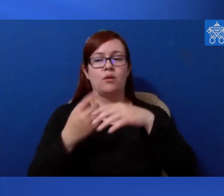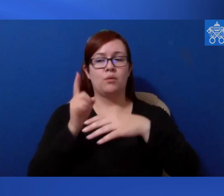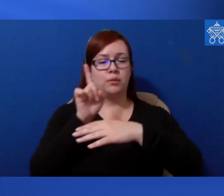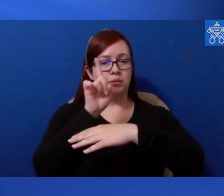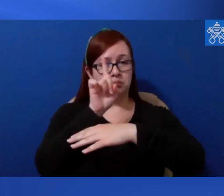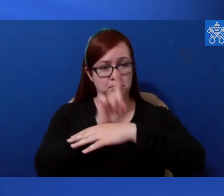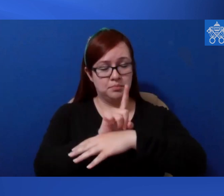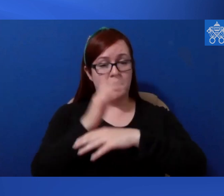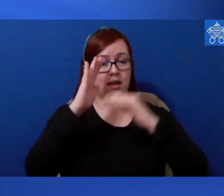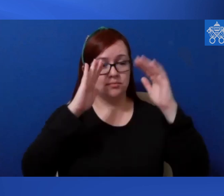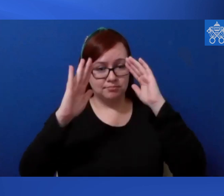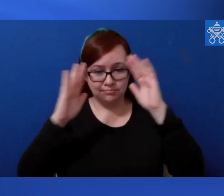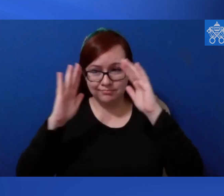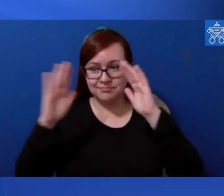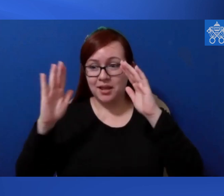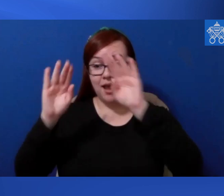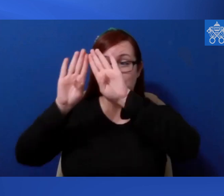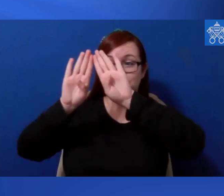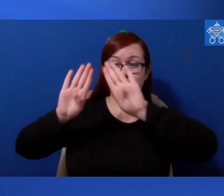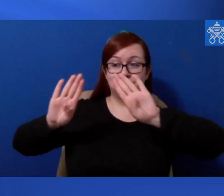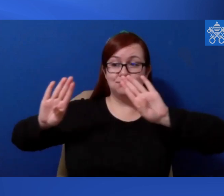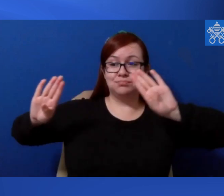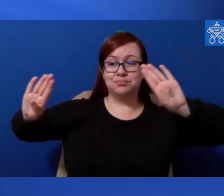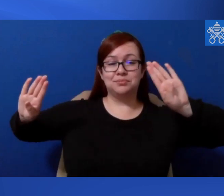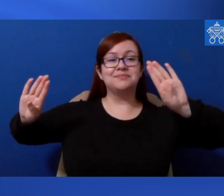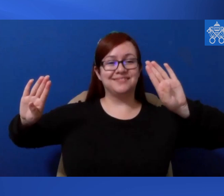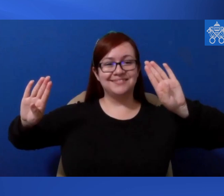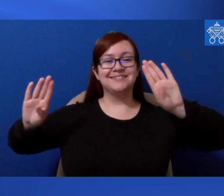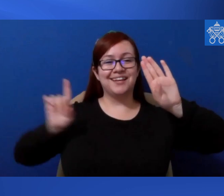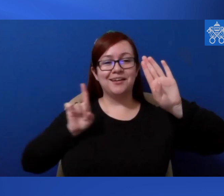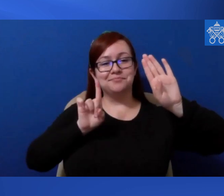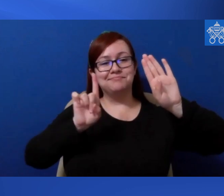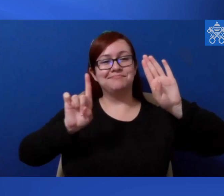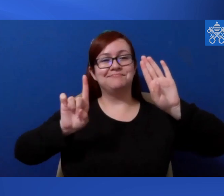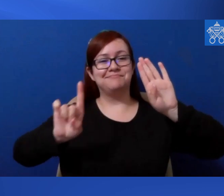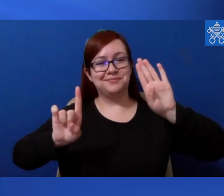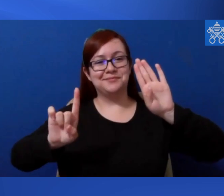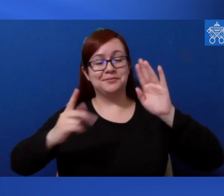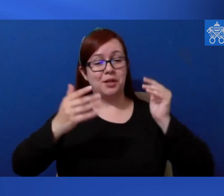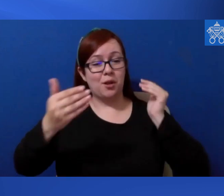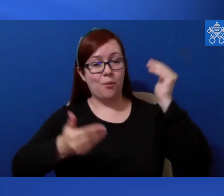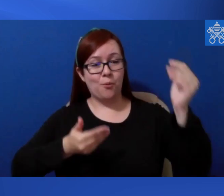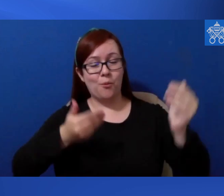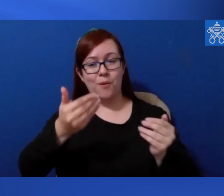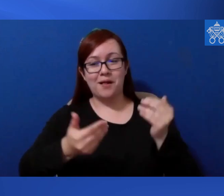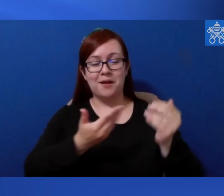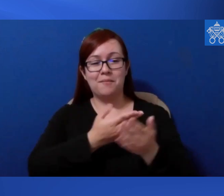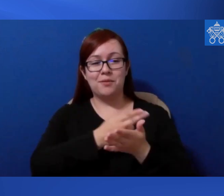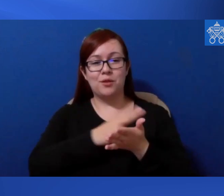below. And the curtains have just opened, and there comes the Holy Father. We join the crowds as they applaud and welcome the Holy Father.